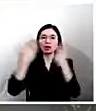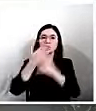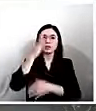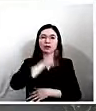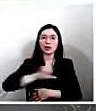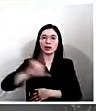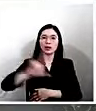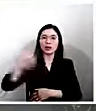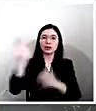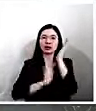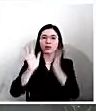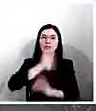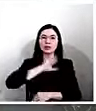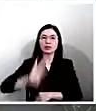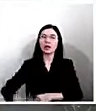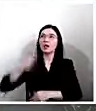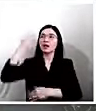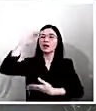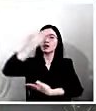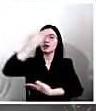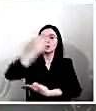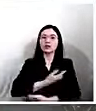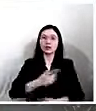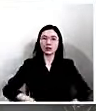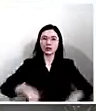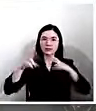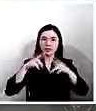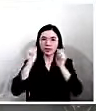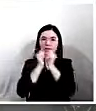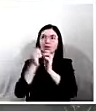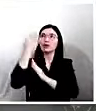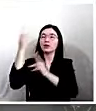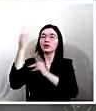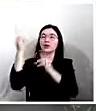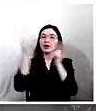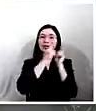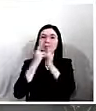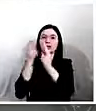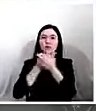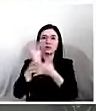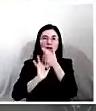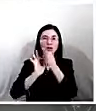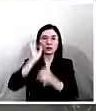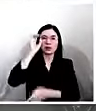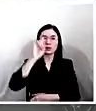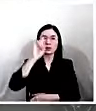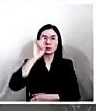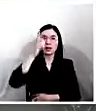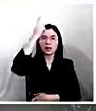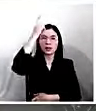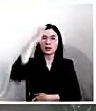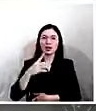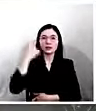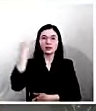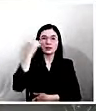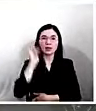Son, who lives and reigns with you in the unity of the Holy Spirit, one God forever and